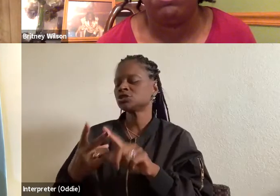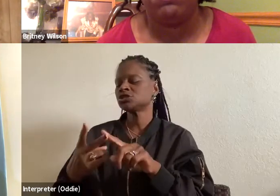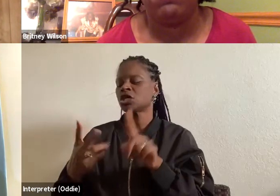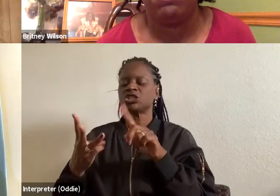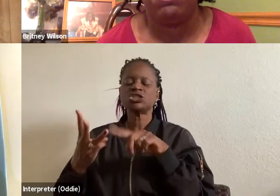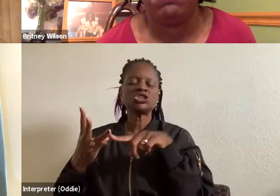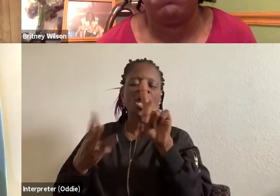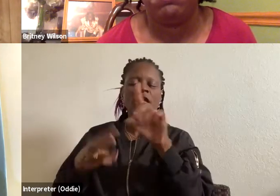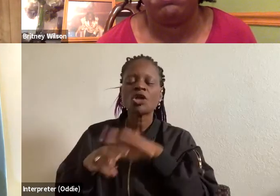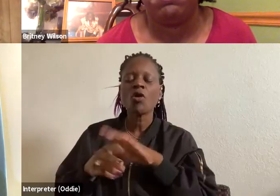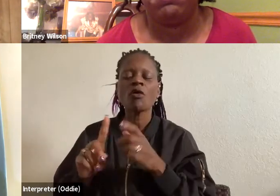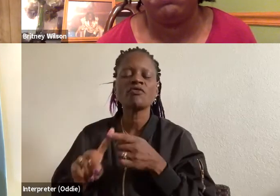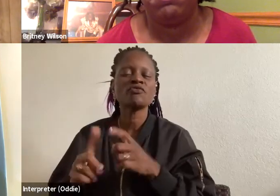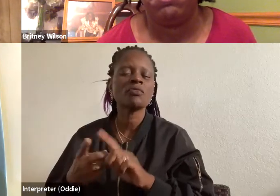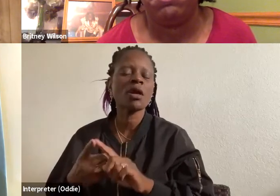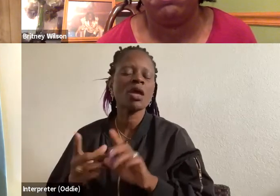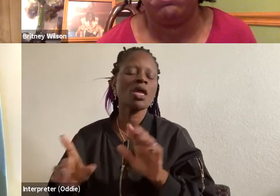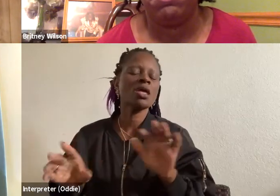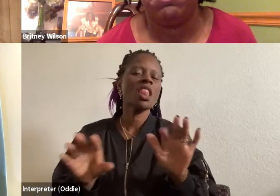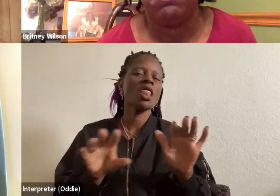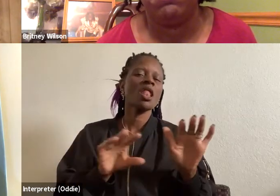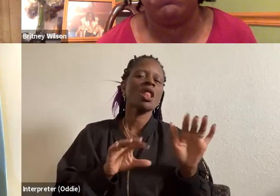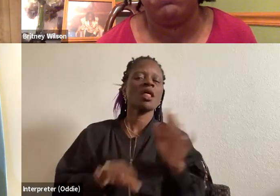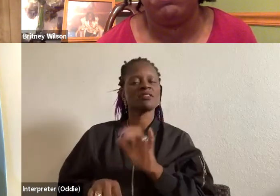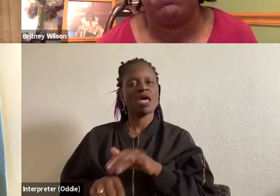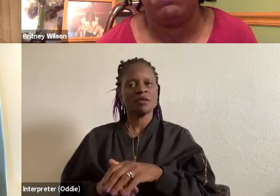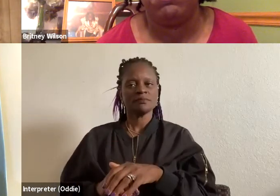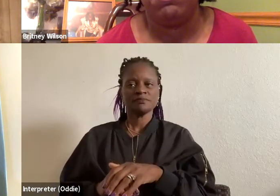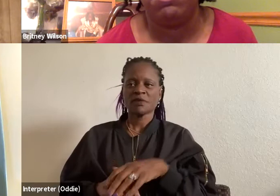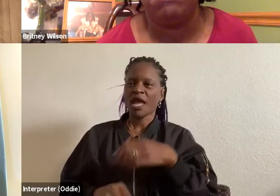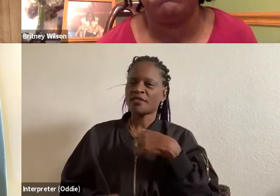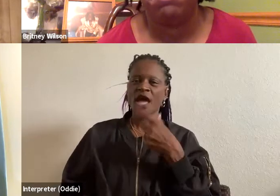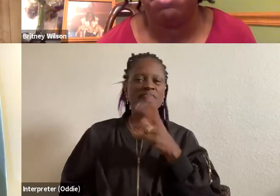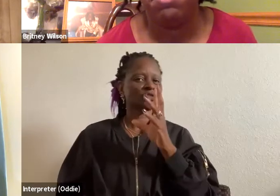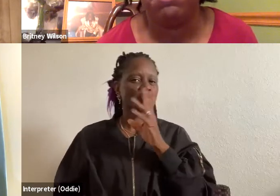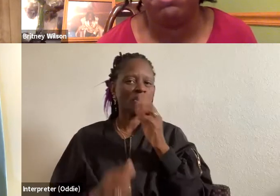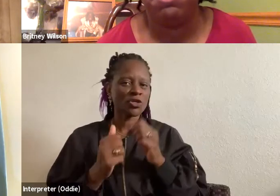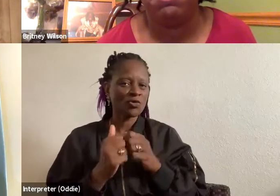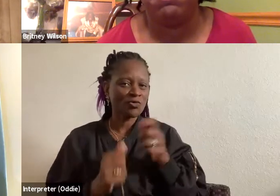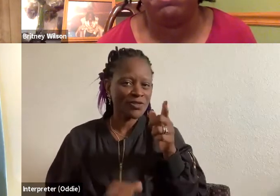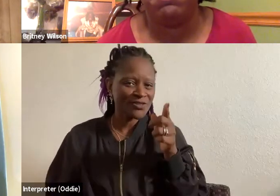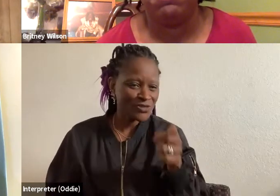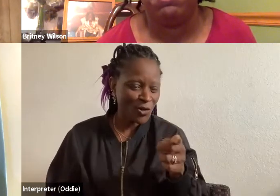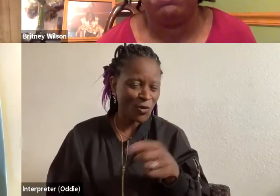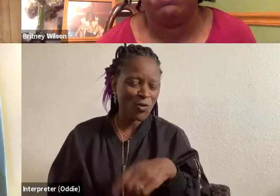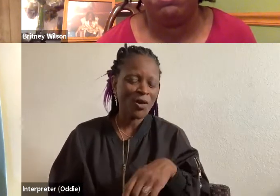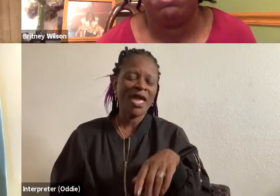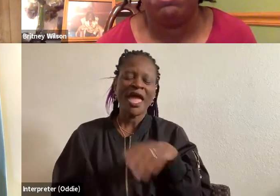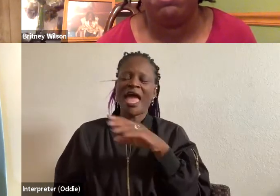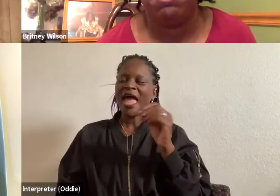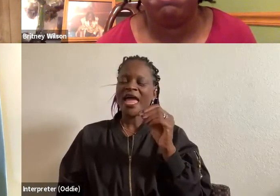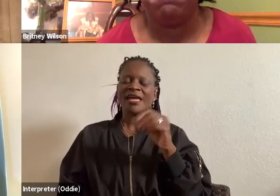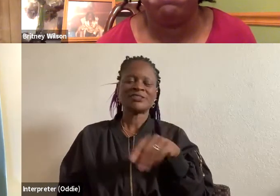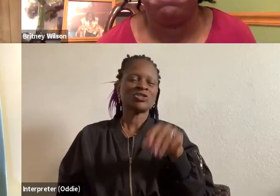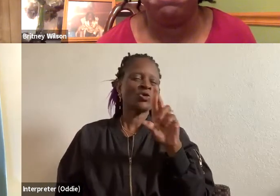saved me this pandemic in terms of joy is talking to you and Rebecca and